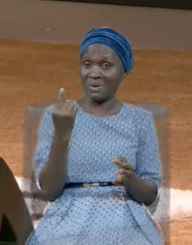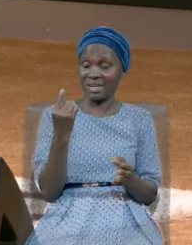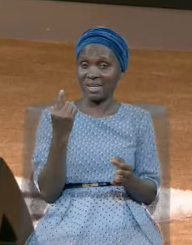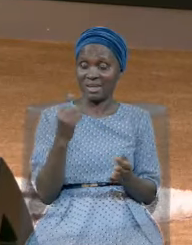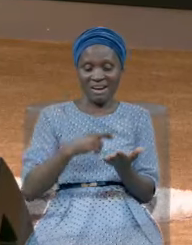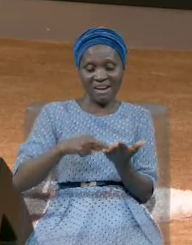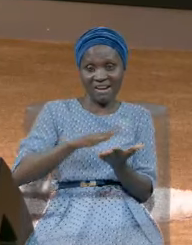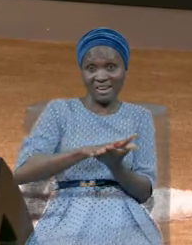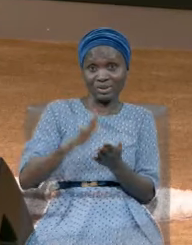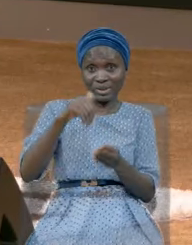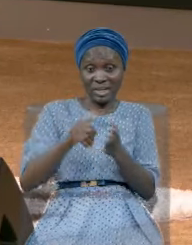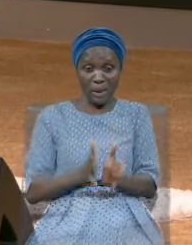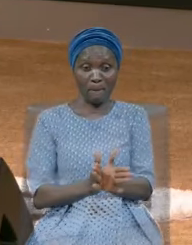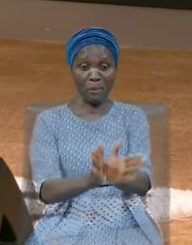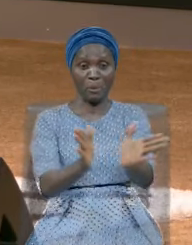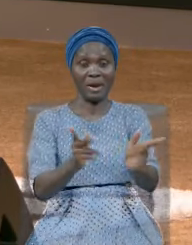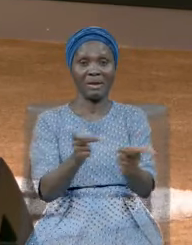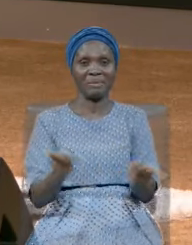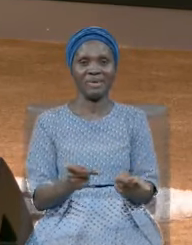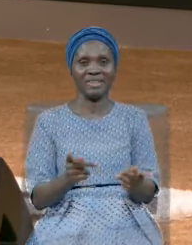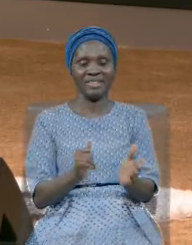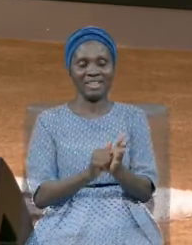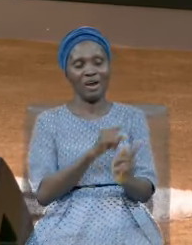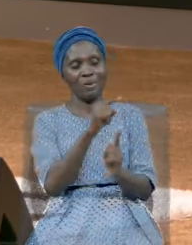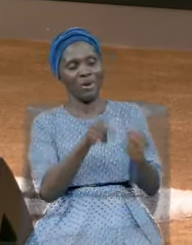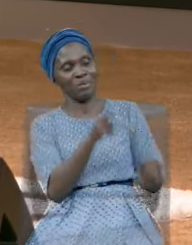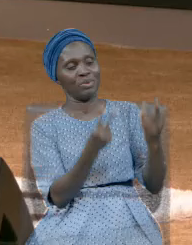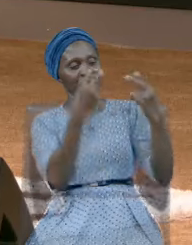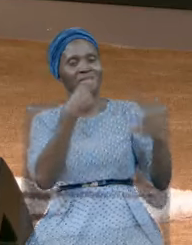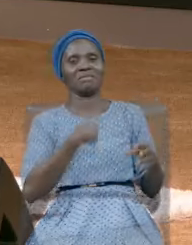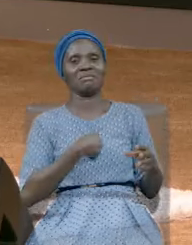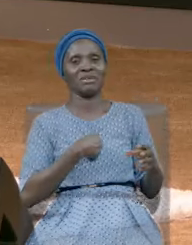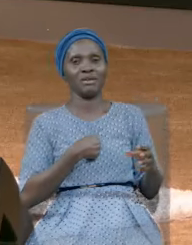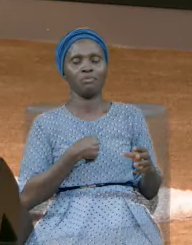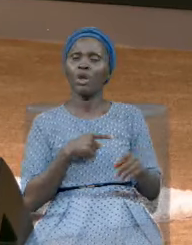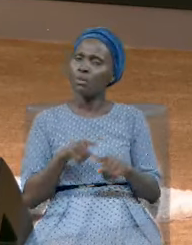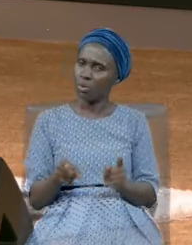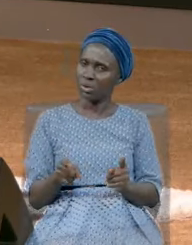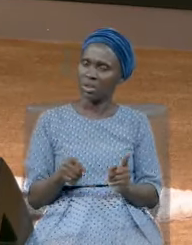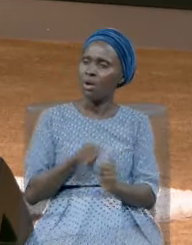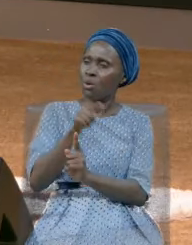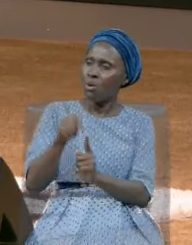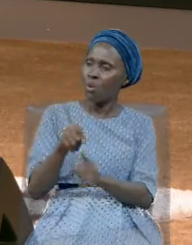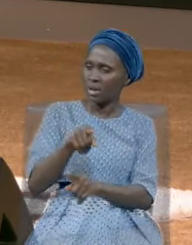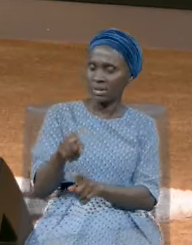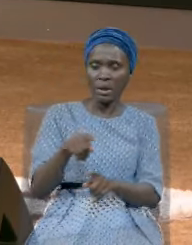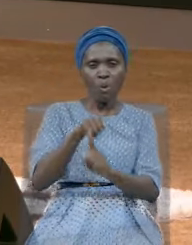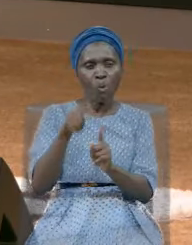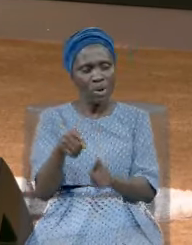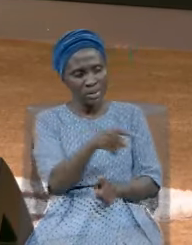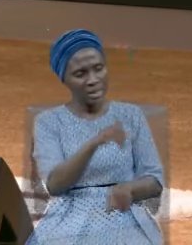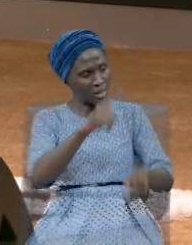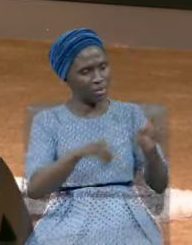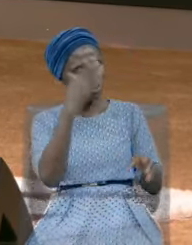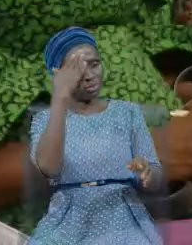righteous in the public, when they see me, but when they cannot know I am the